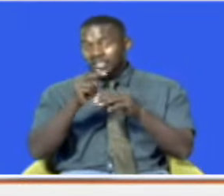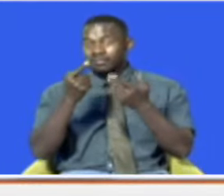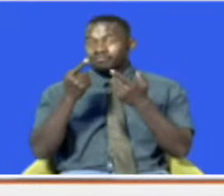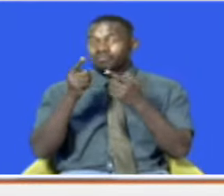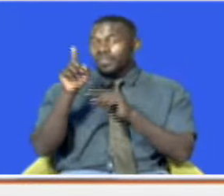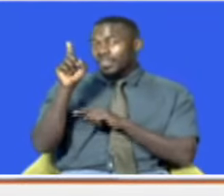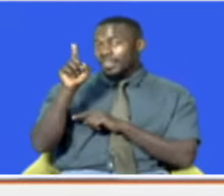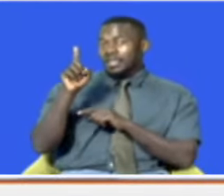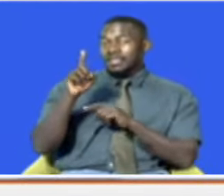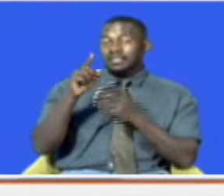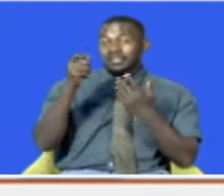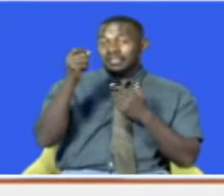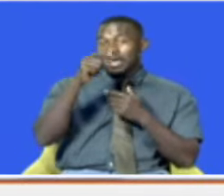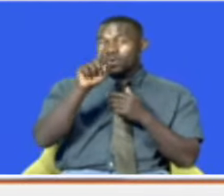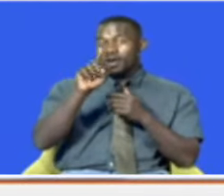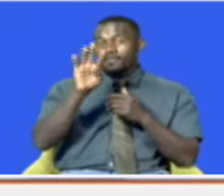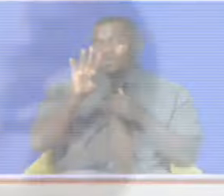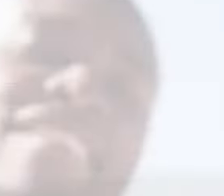*147# or via the